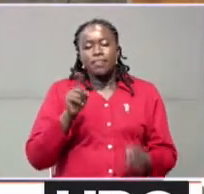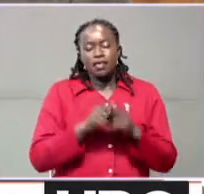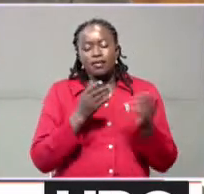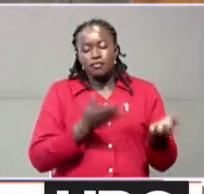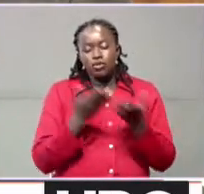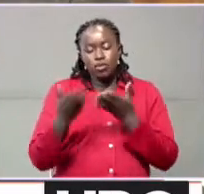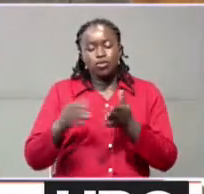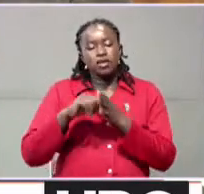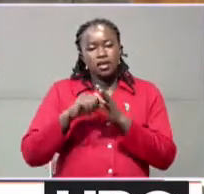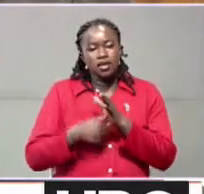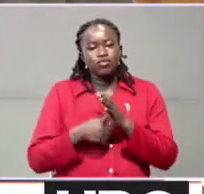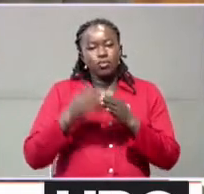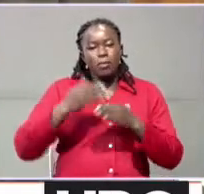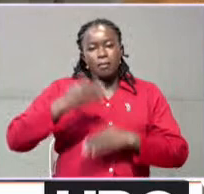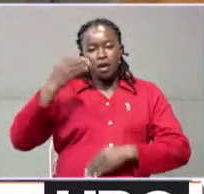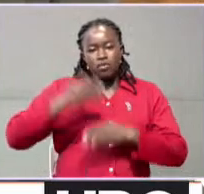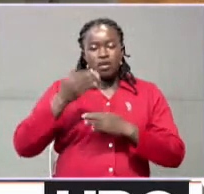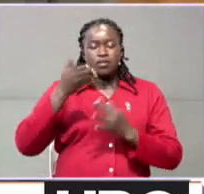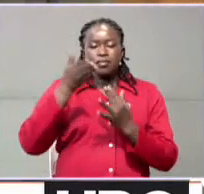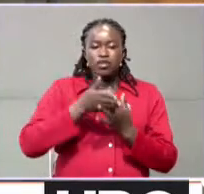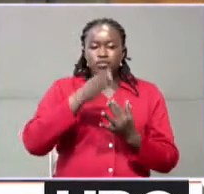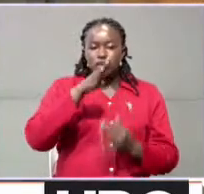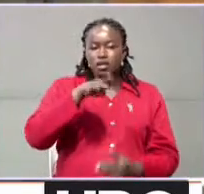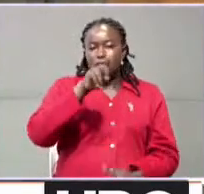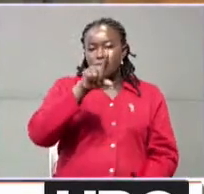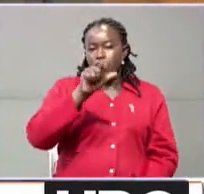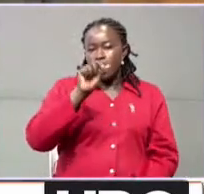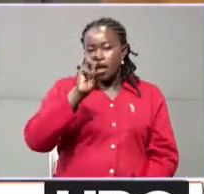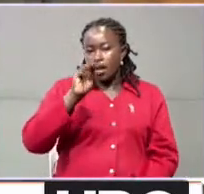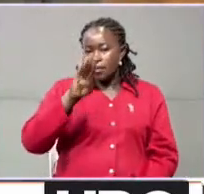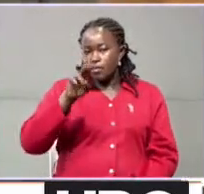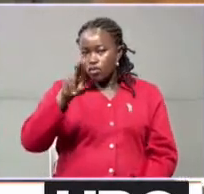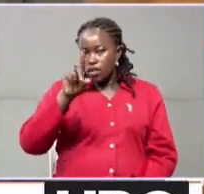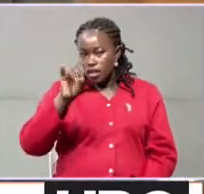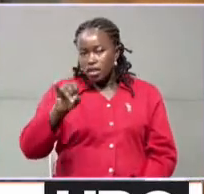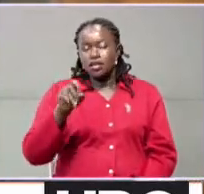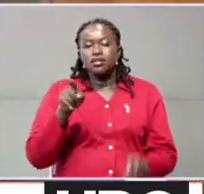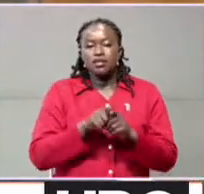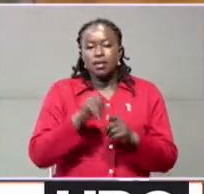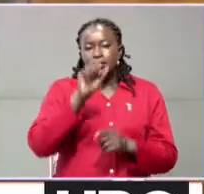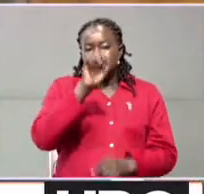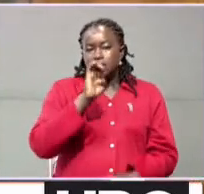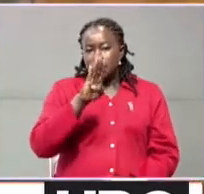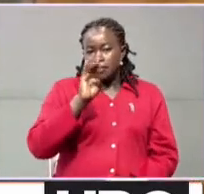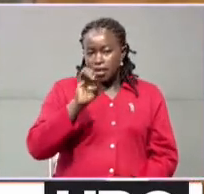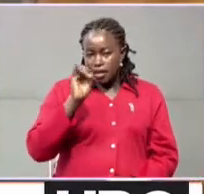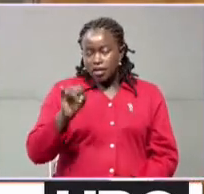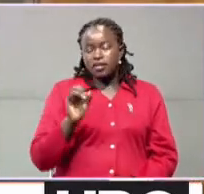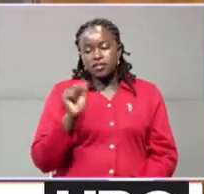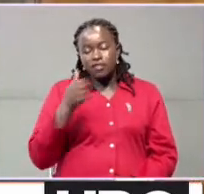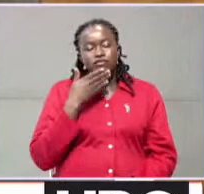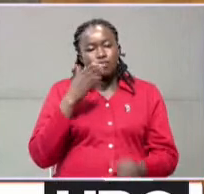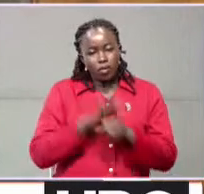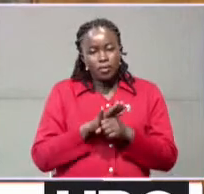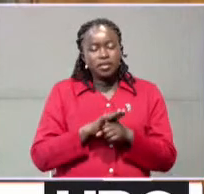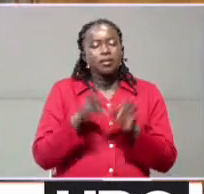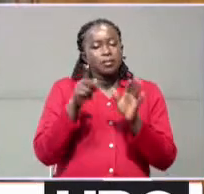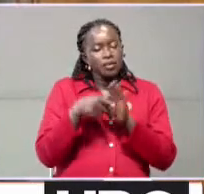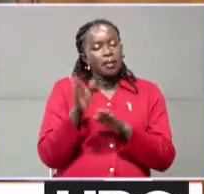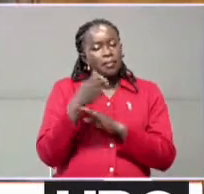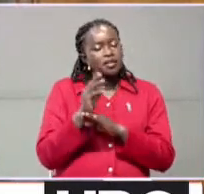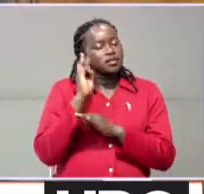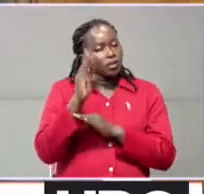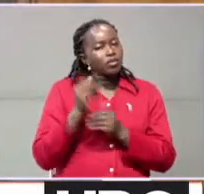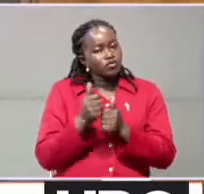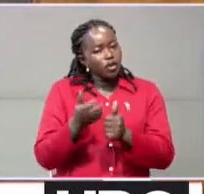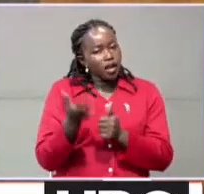between blamboli and sabae and he promised that it is the prime minister that will handle so i want to